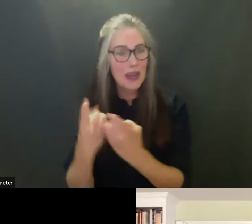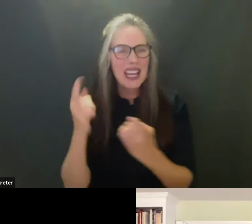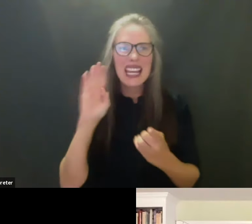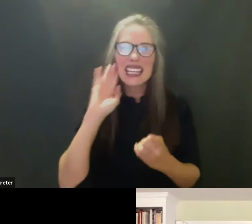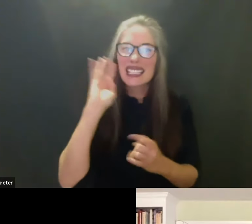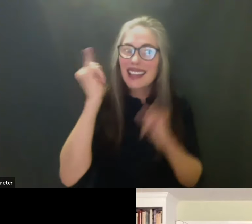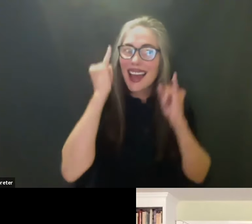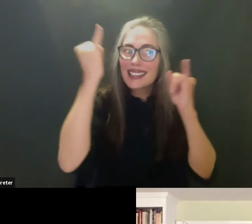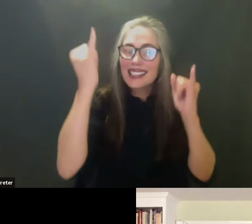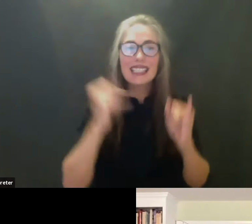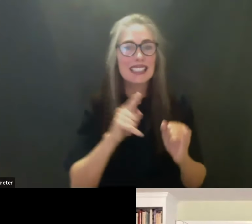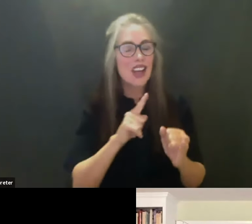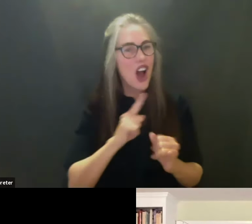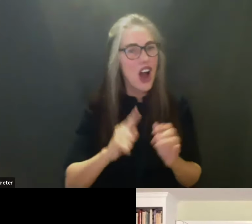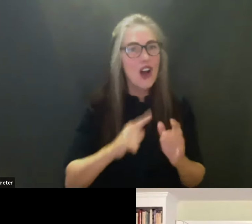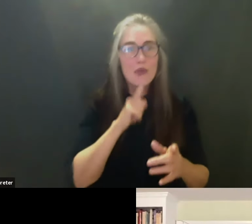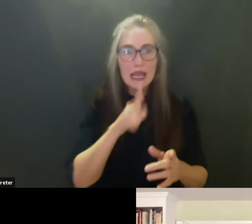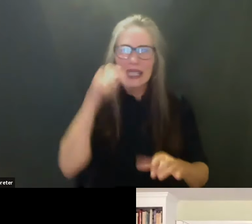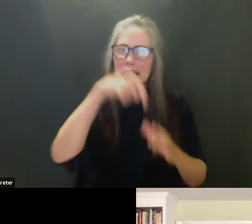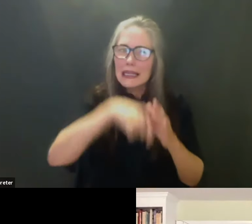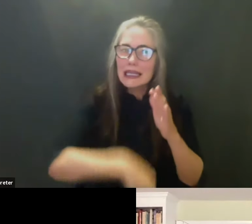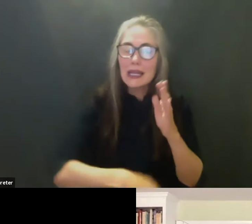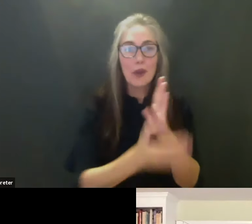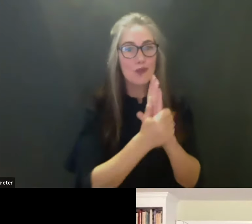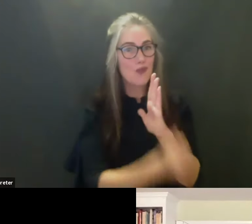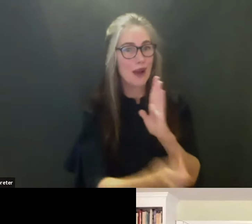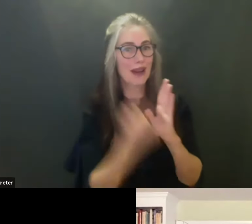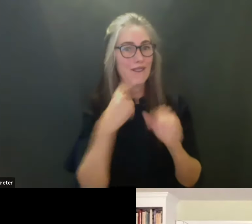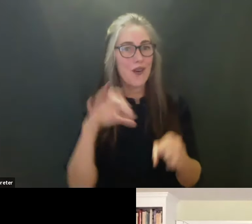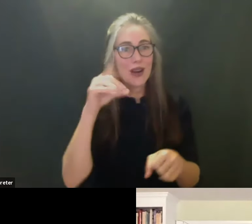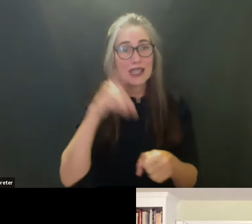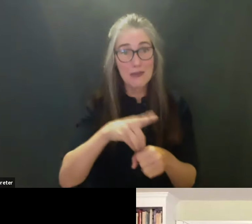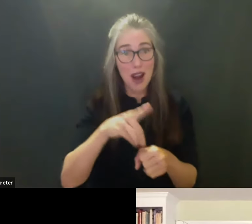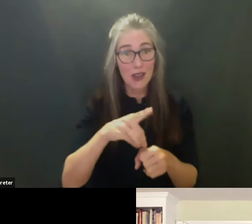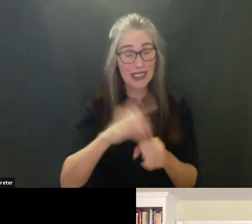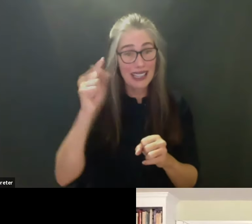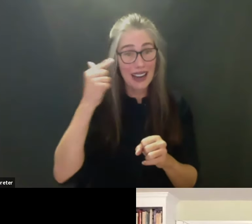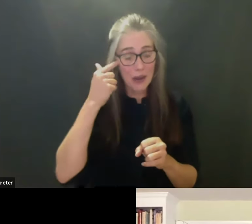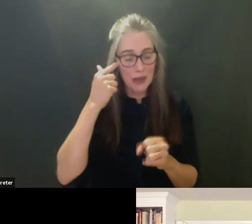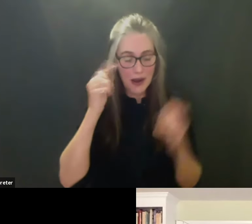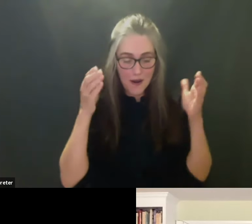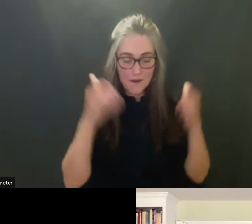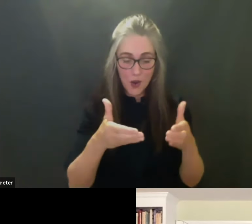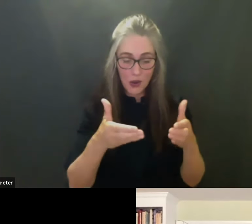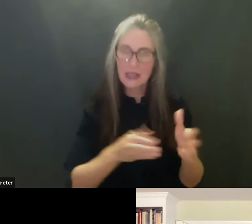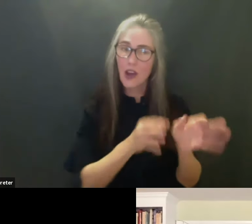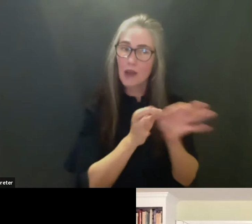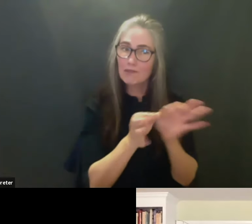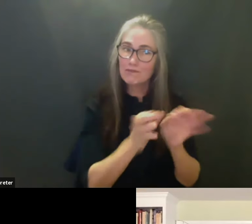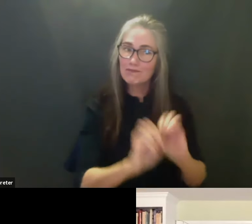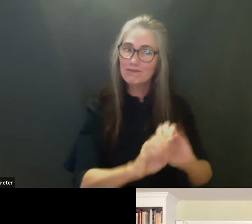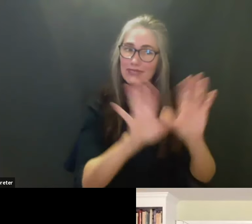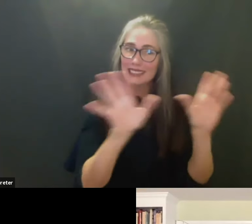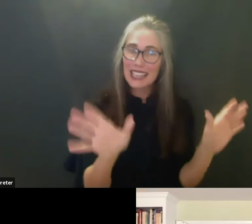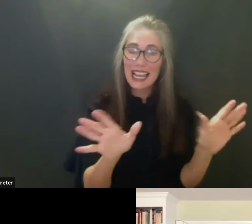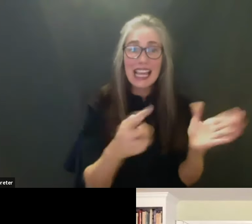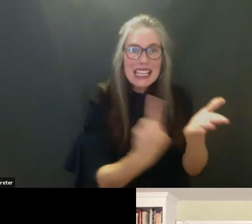quality of democratic governance, with a focus on public participation, deliberation, and transparency. He has